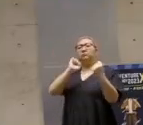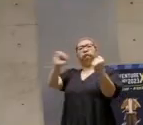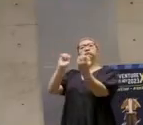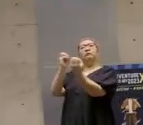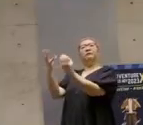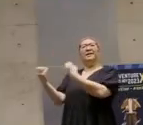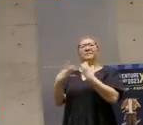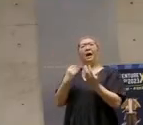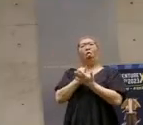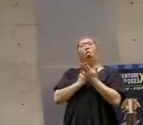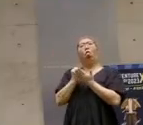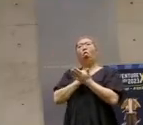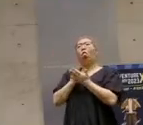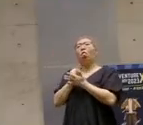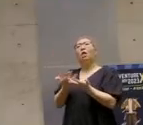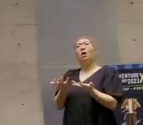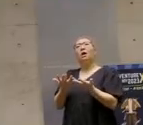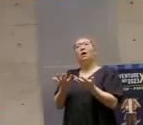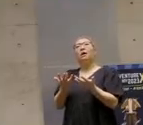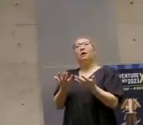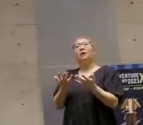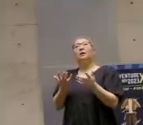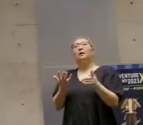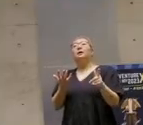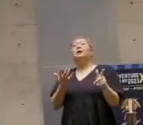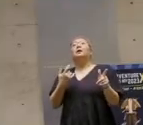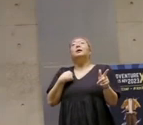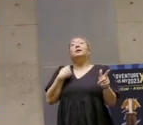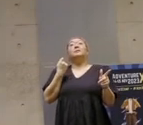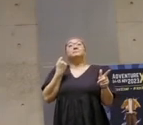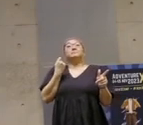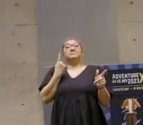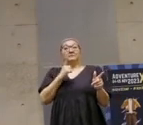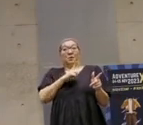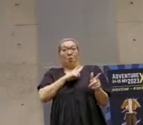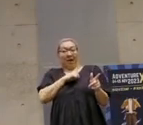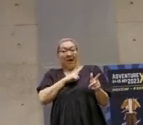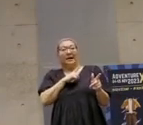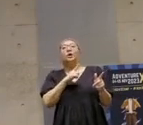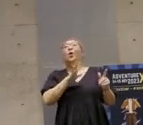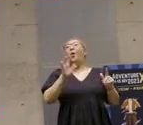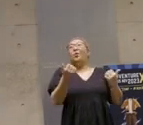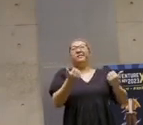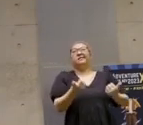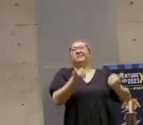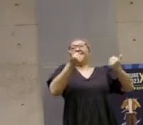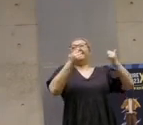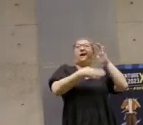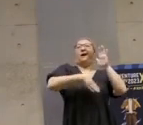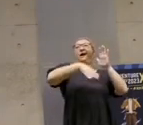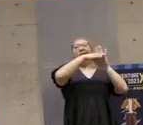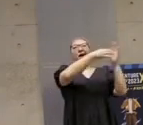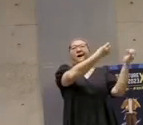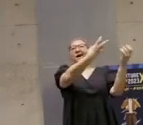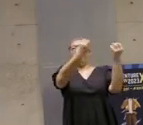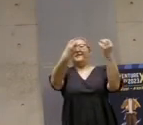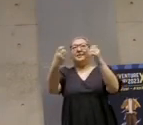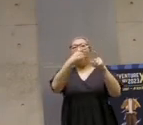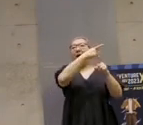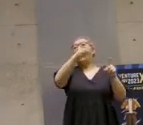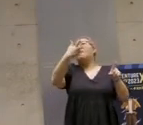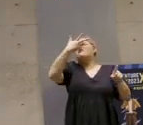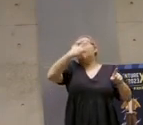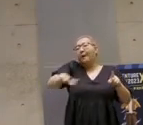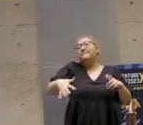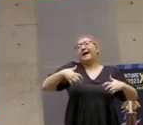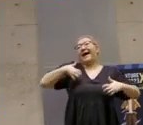but all the people giving us good scores are adventure players. They understand it. And if we want to go wider, we're surely to God going to have to make the